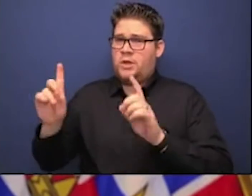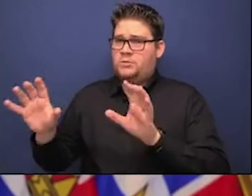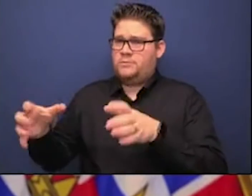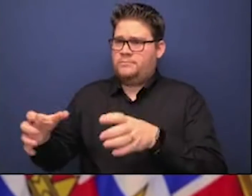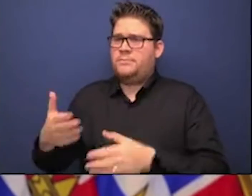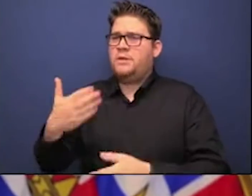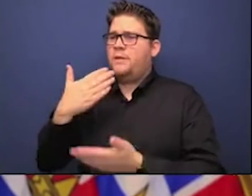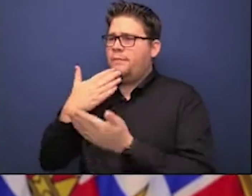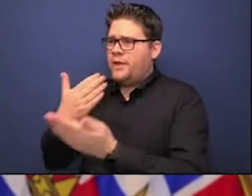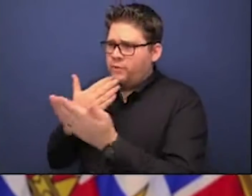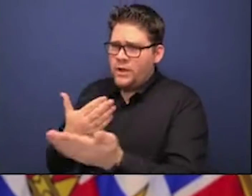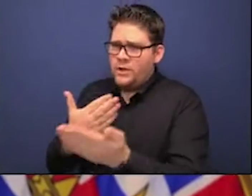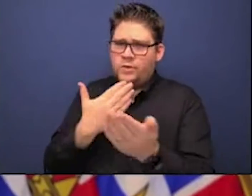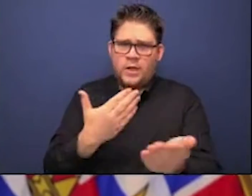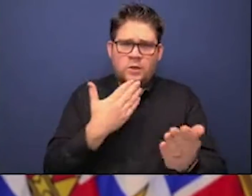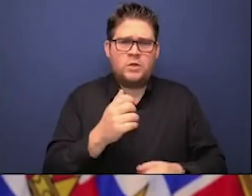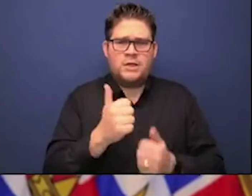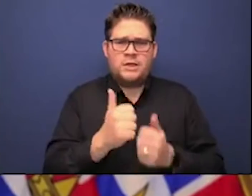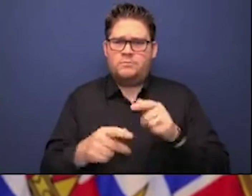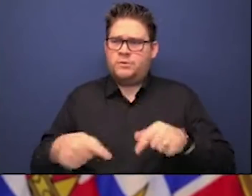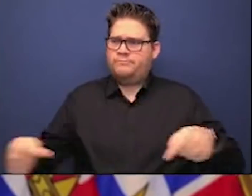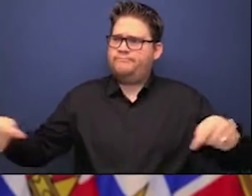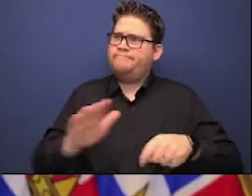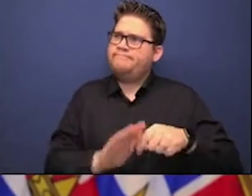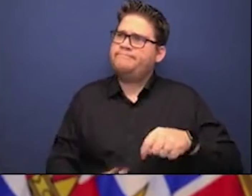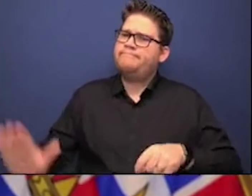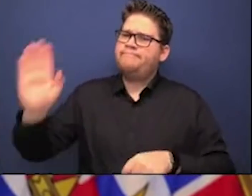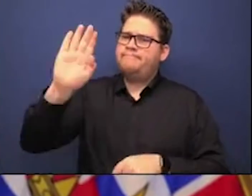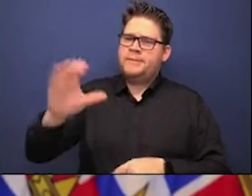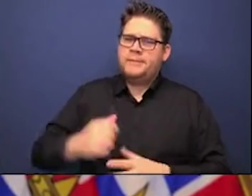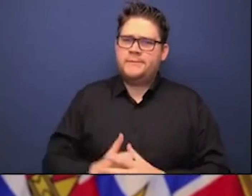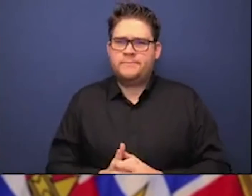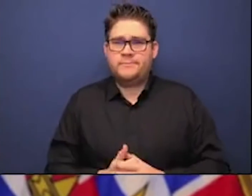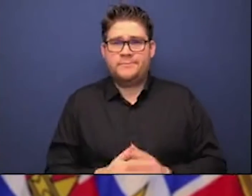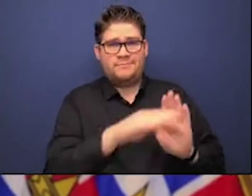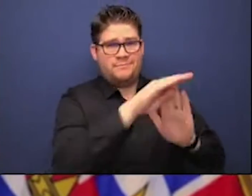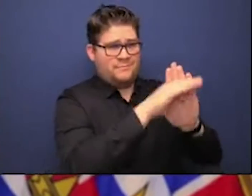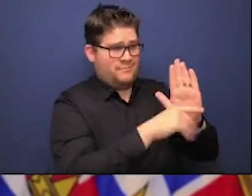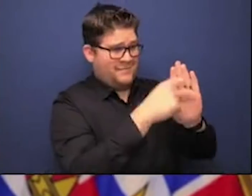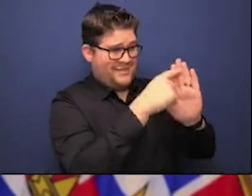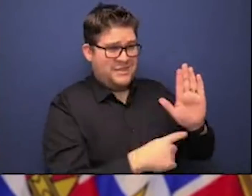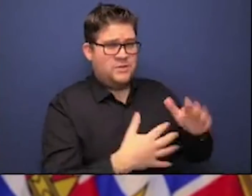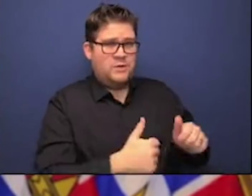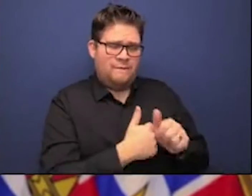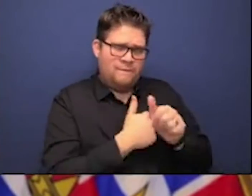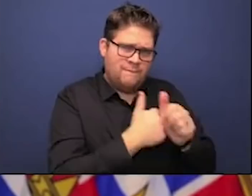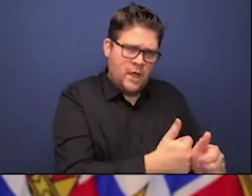they are making in their own personal lives to prioritize the education of students.